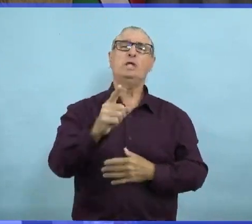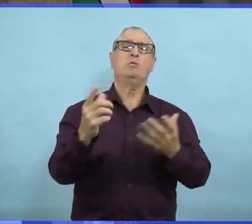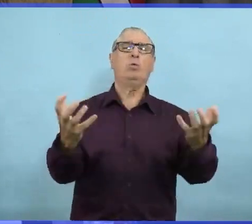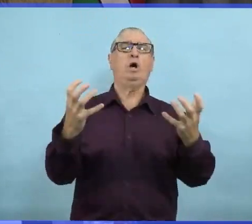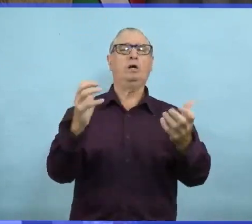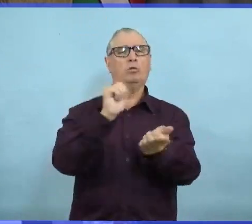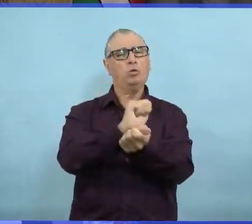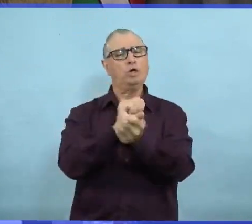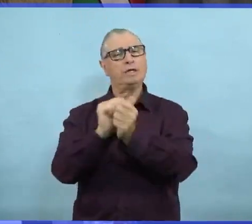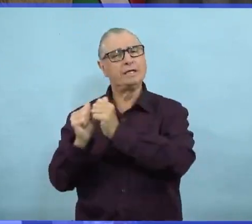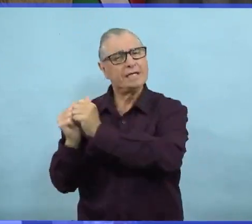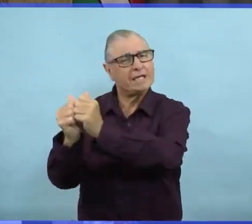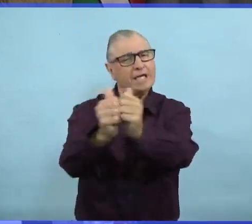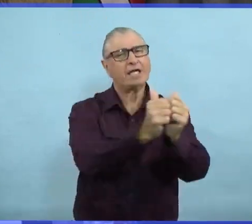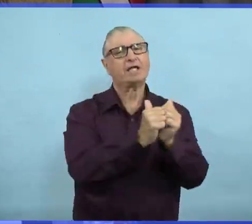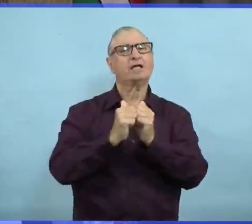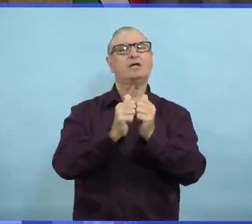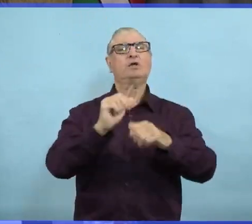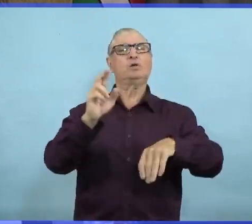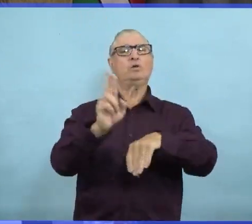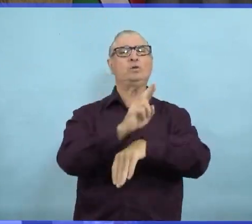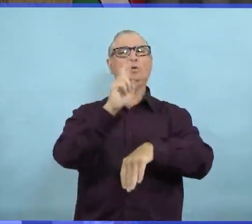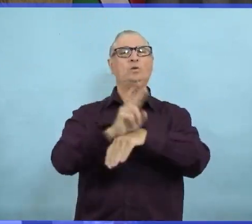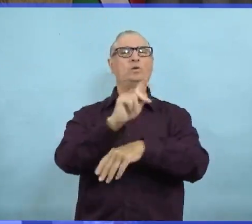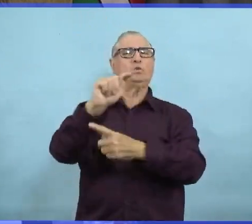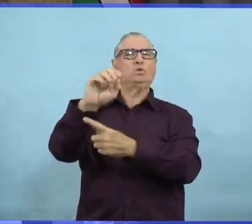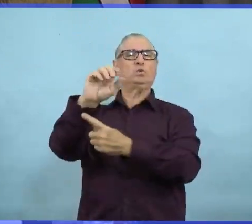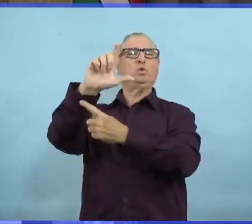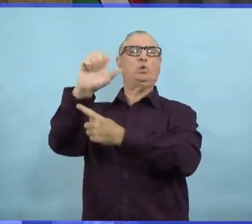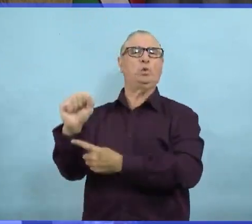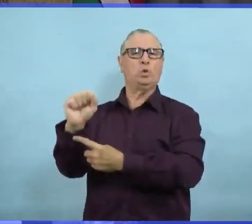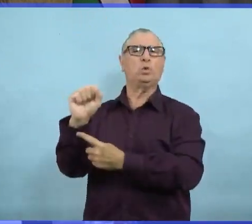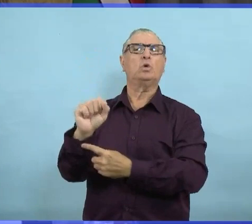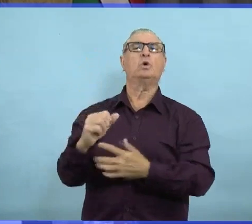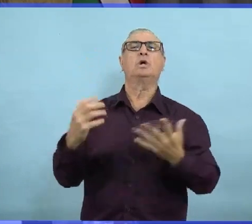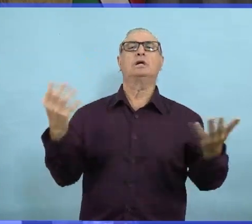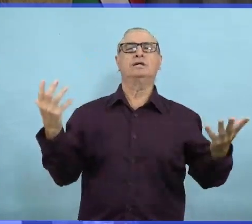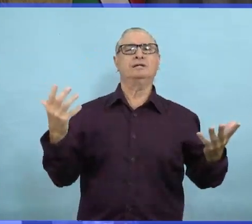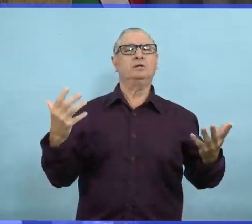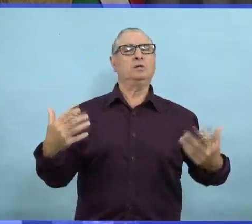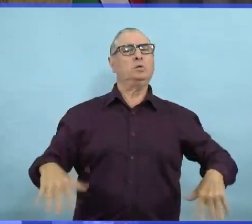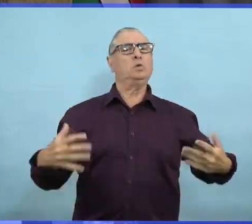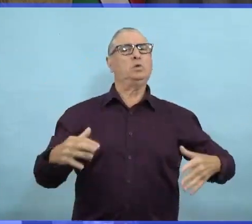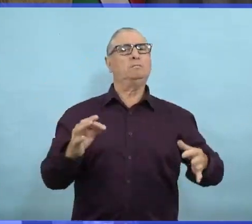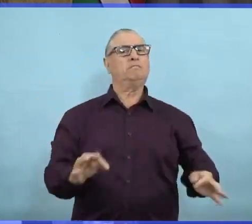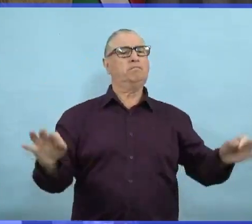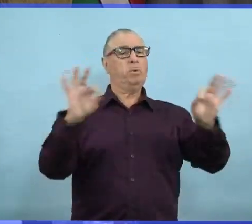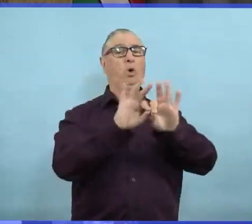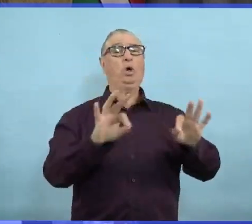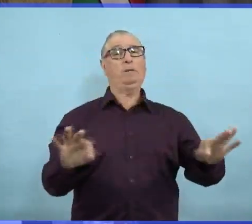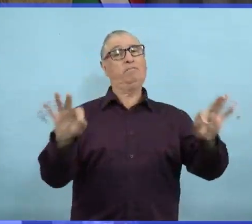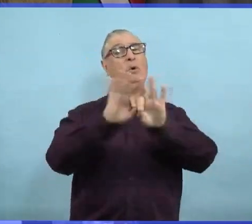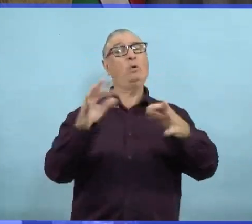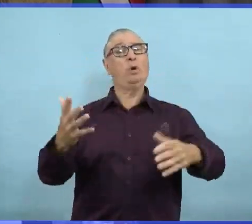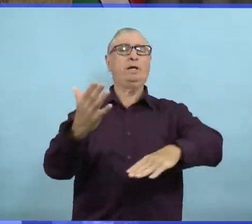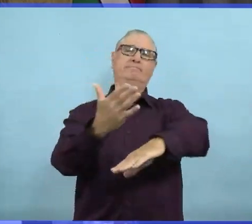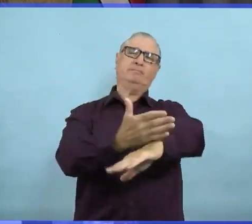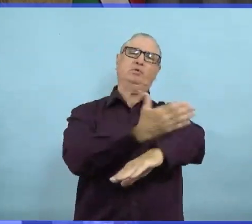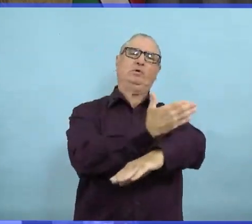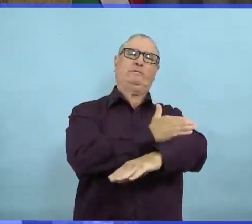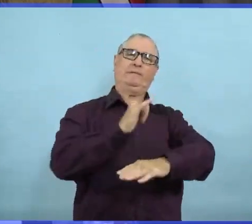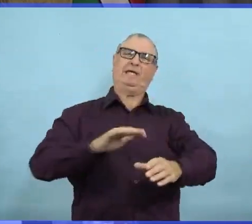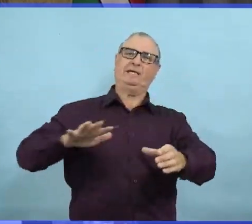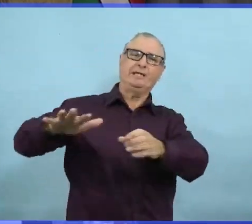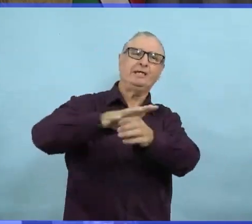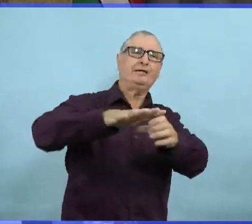for us as individuals, but for us as citizens, for us as friends, as relatives. And that's what we've been dedicated